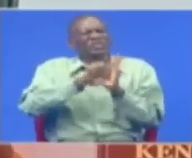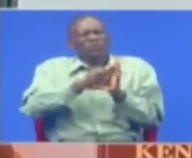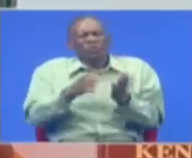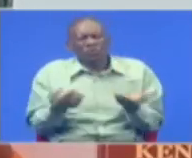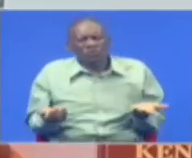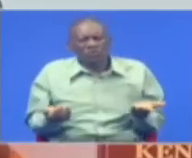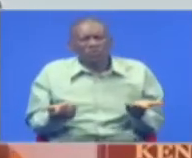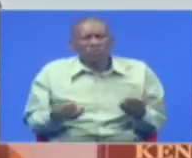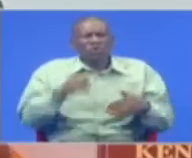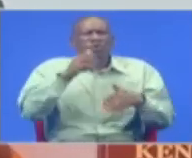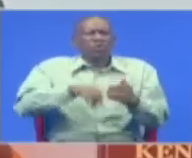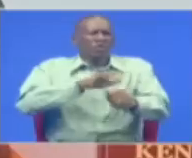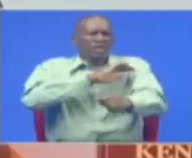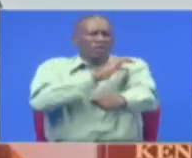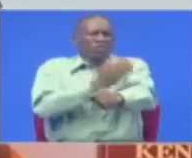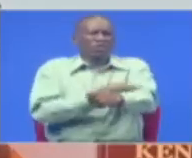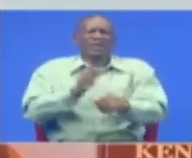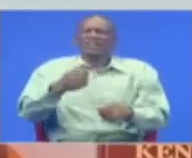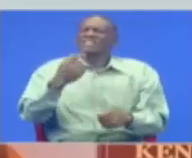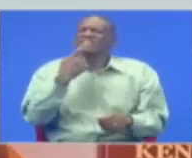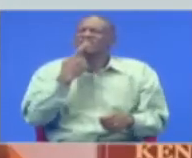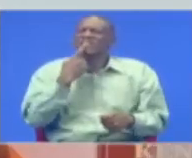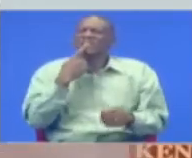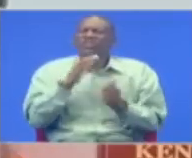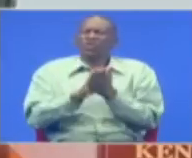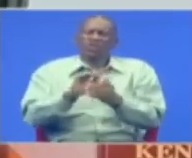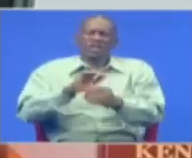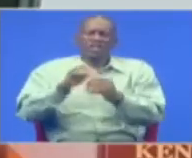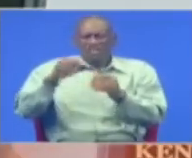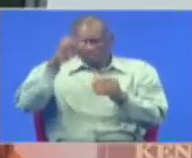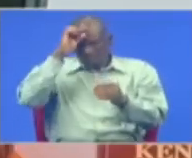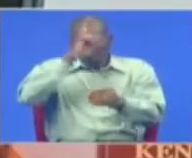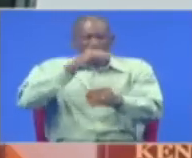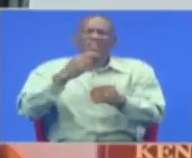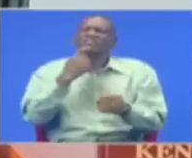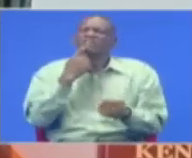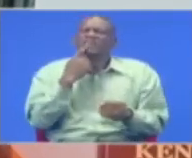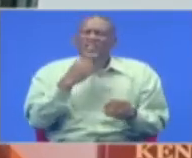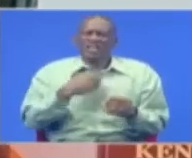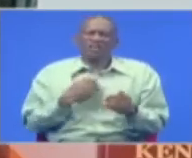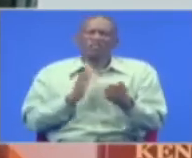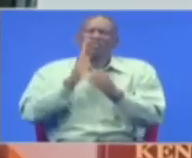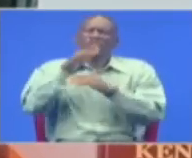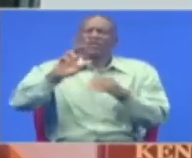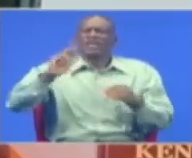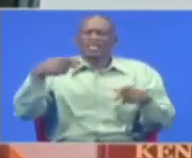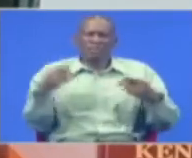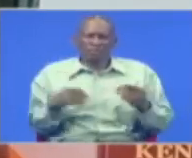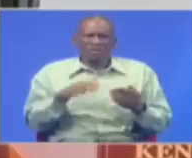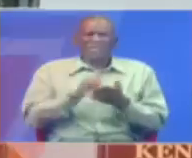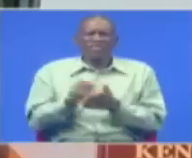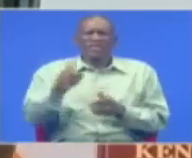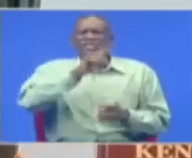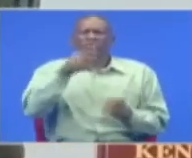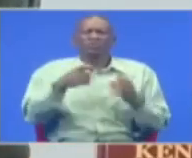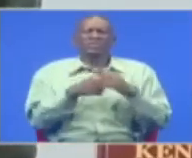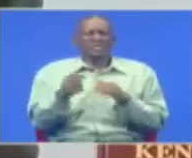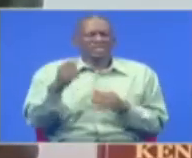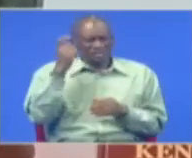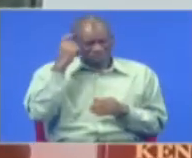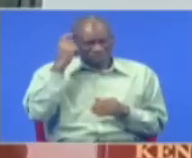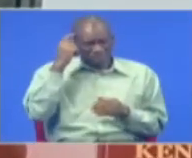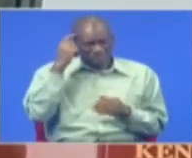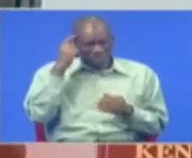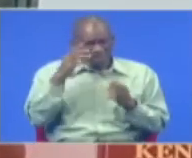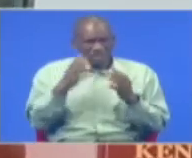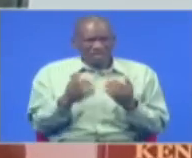authorities would Finland or authorities in Finland have over Kenyans? That's a question that started plaguing my mind. Come the